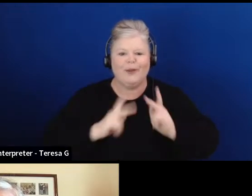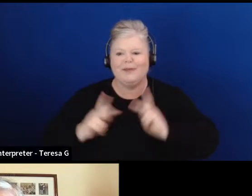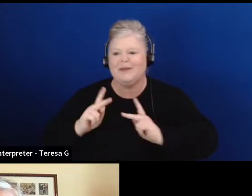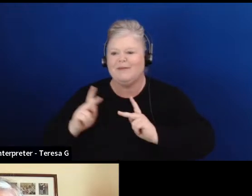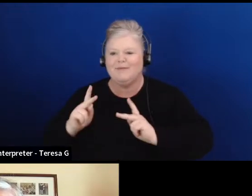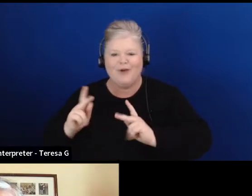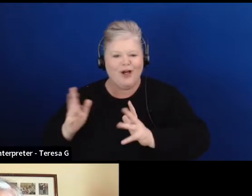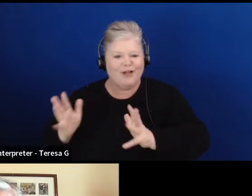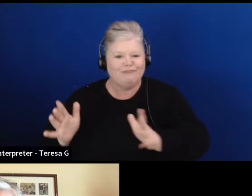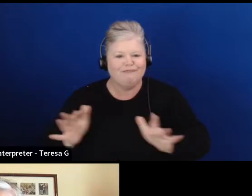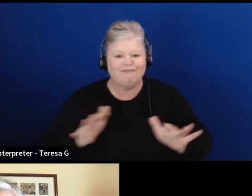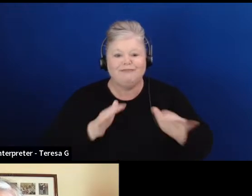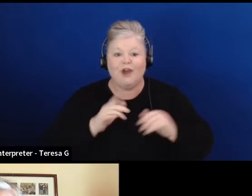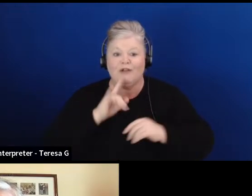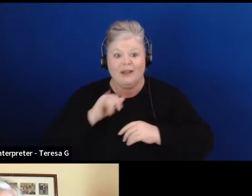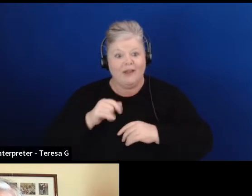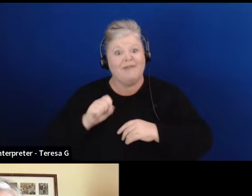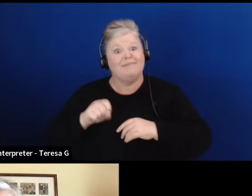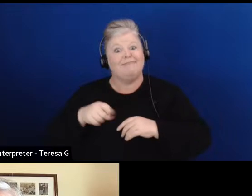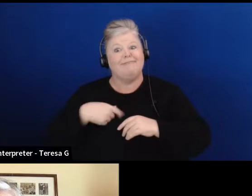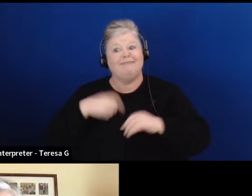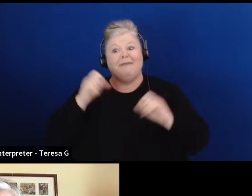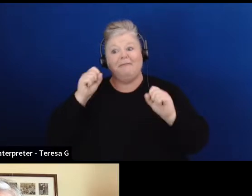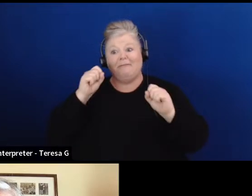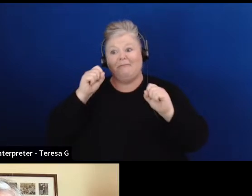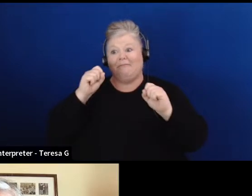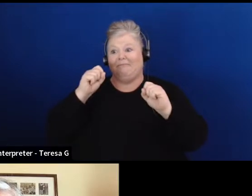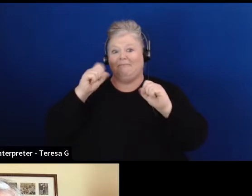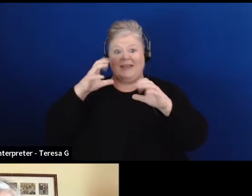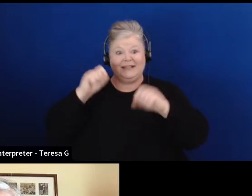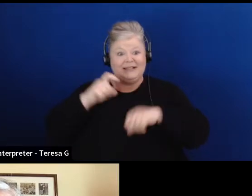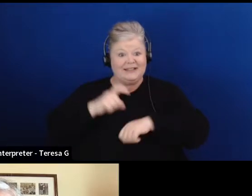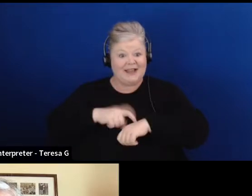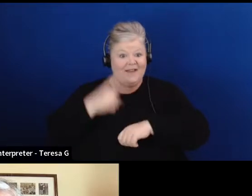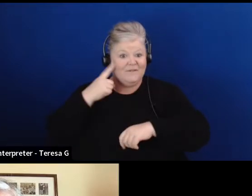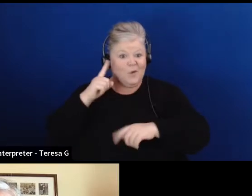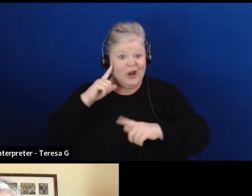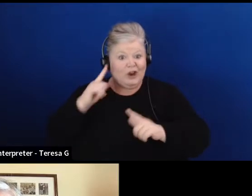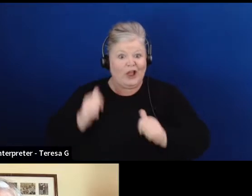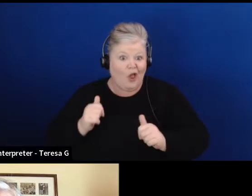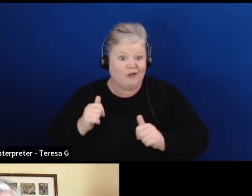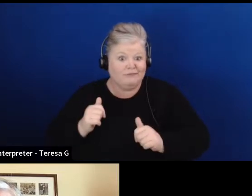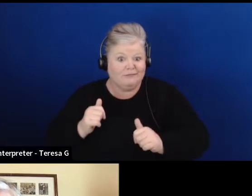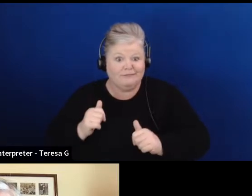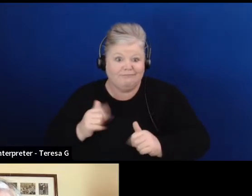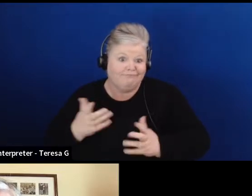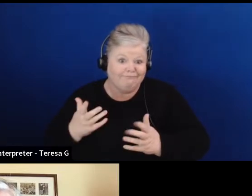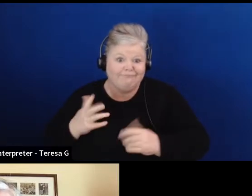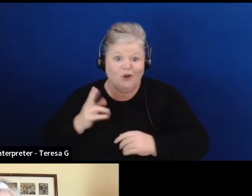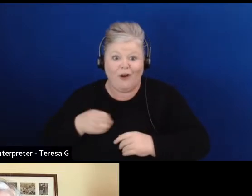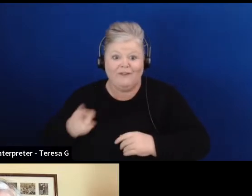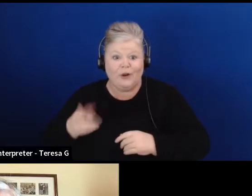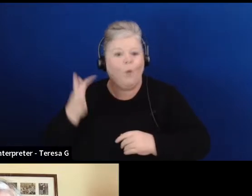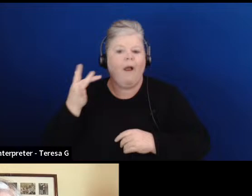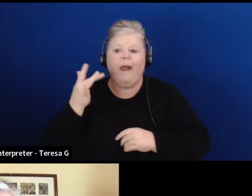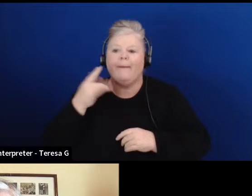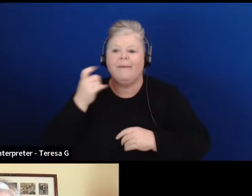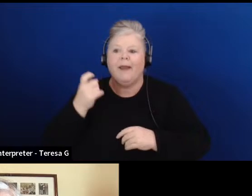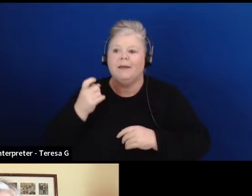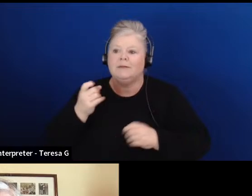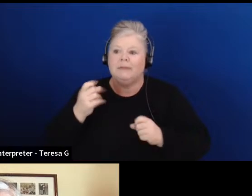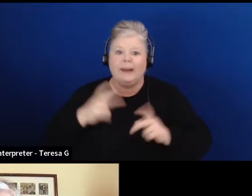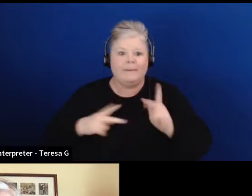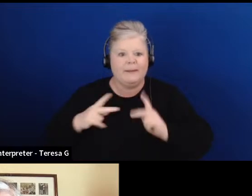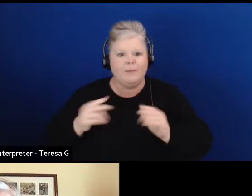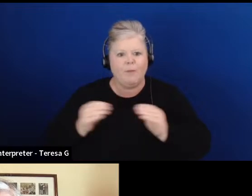thinking, it really is an amazing time to have hearing loss or to be hard of hearing, because everybody seems to be more and more